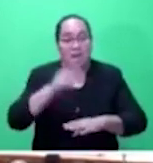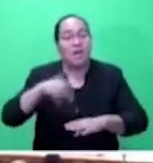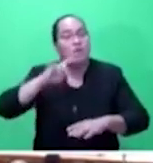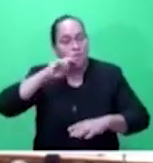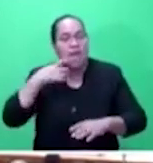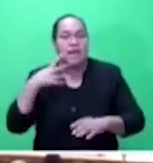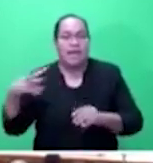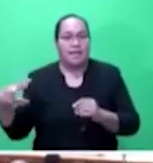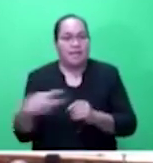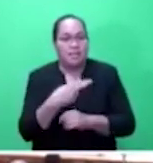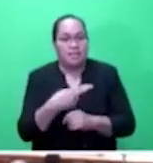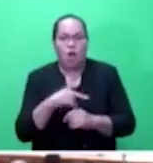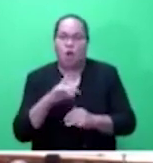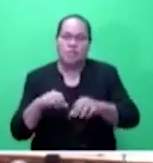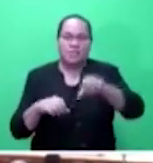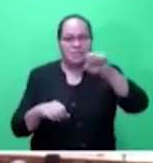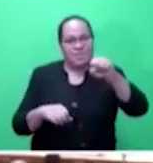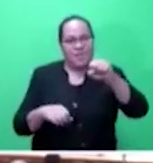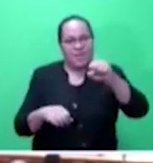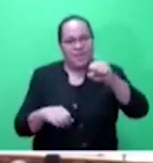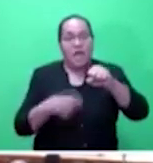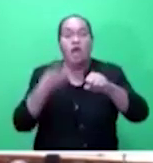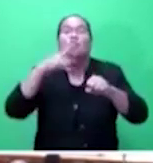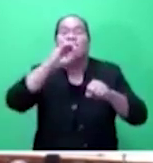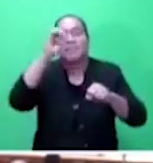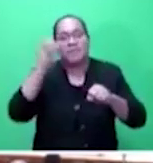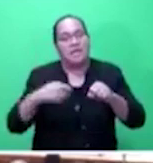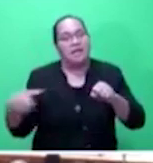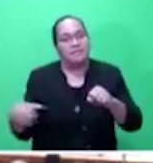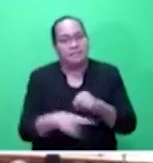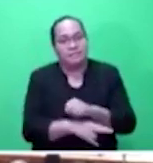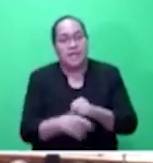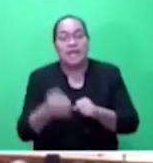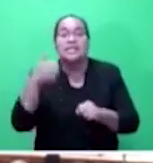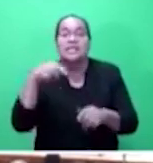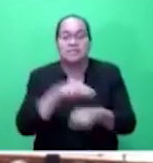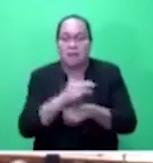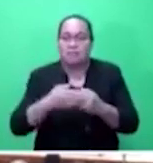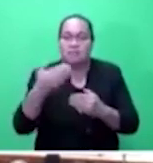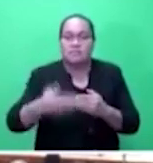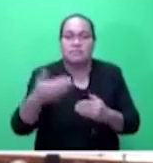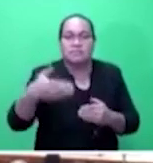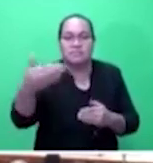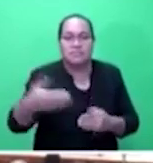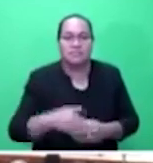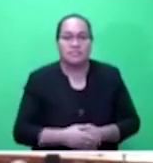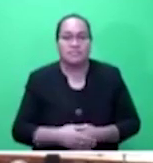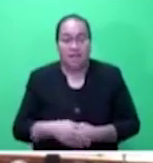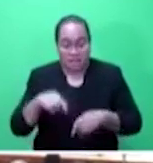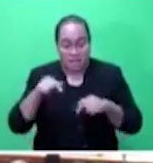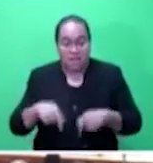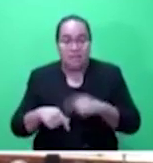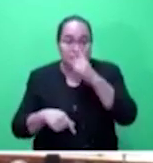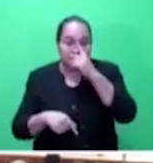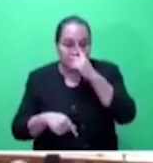their pay cut, or pay suspended I should say, by 20% for the next 6 months. The cost savings for this move add up